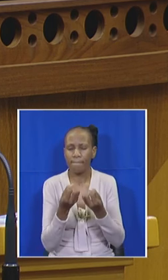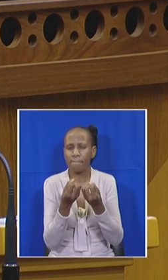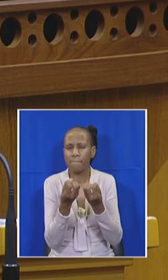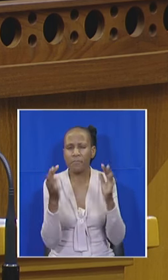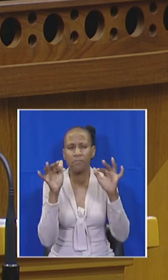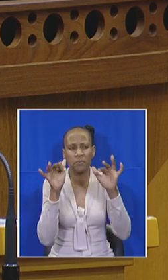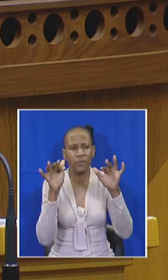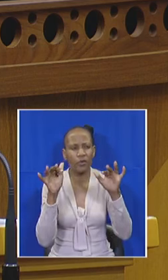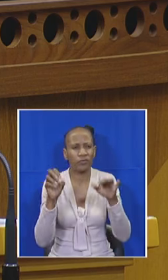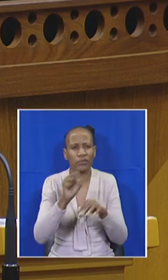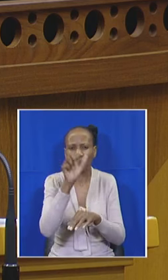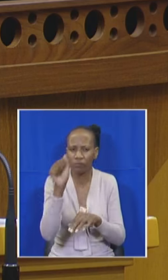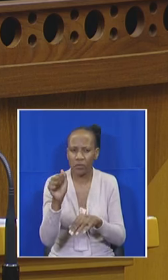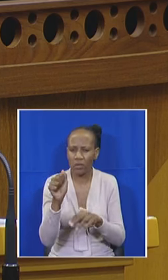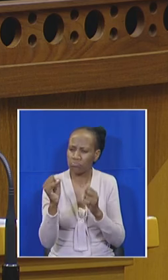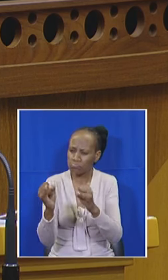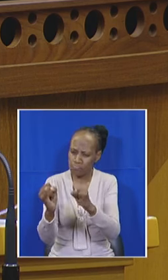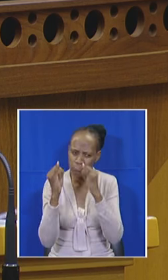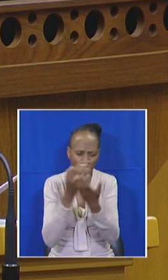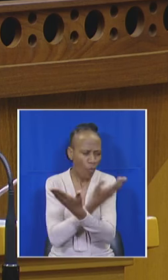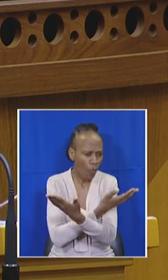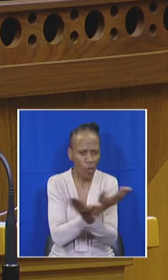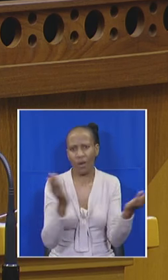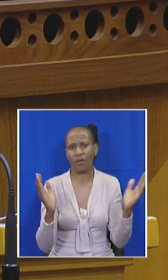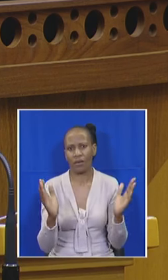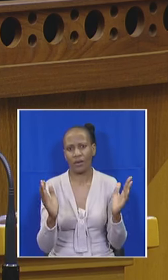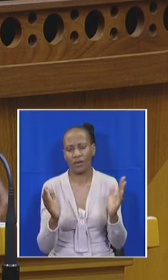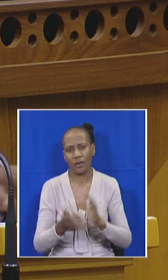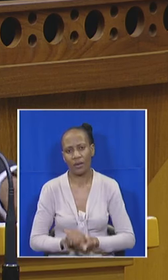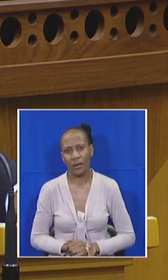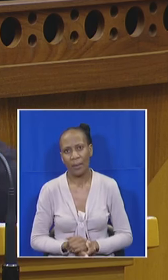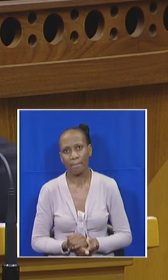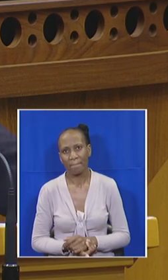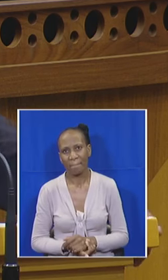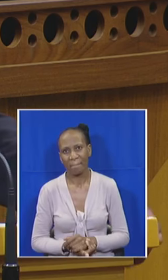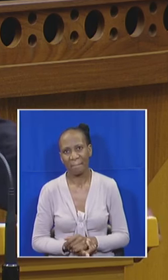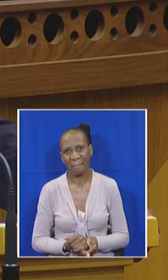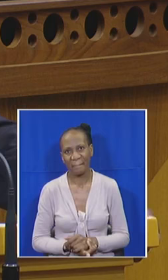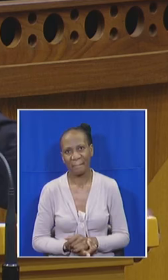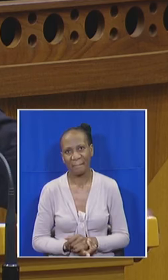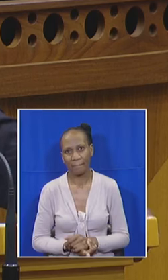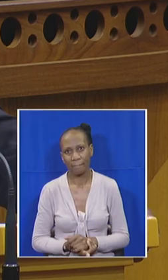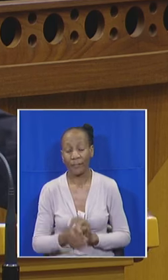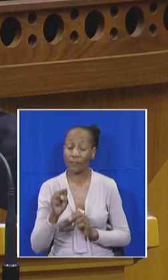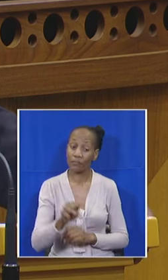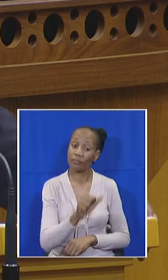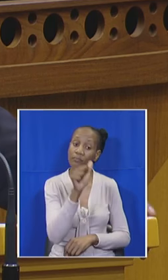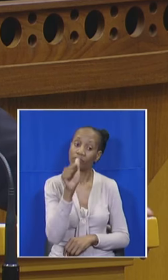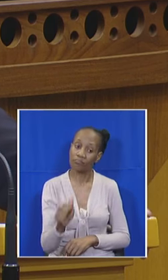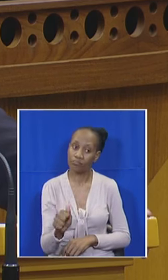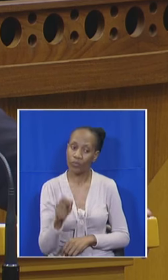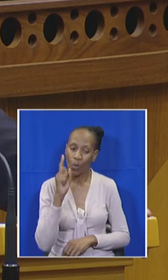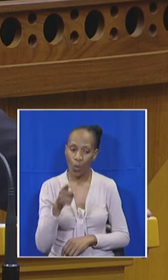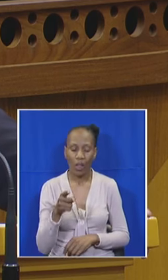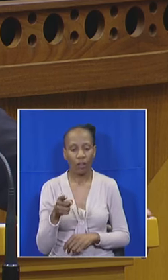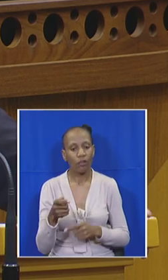of the public are invited. South Africa will host the